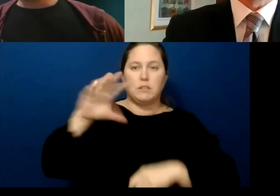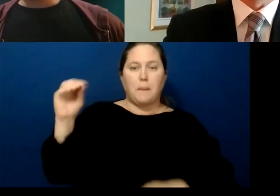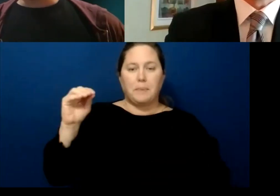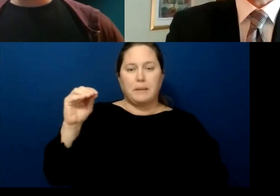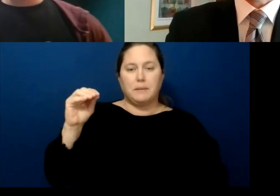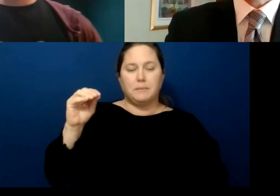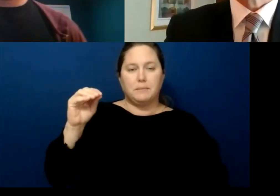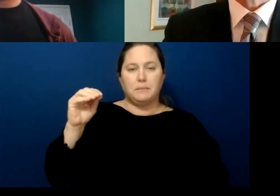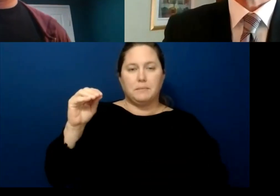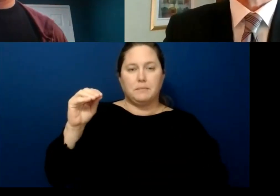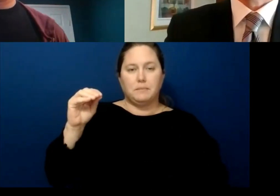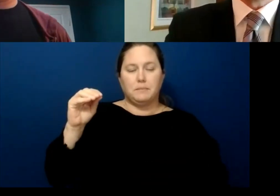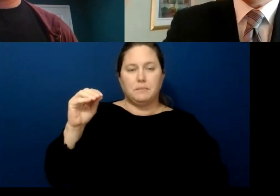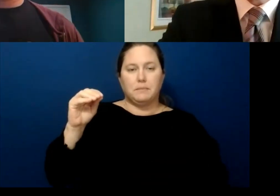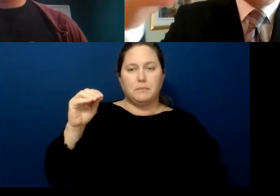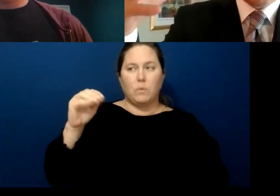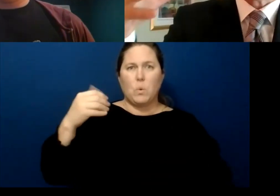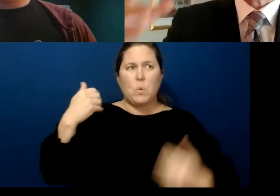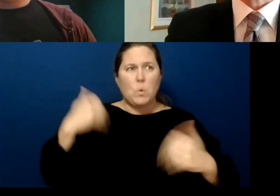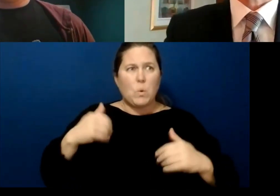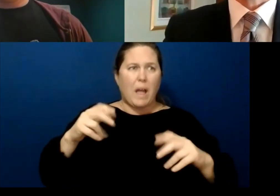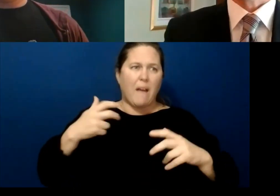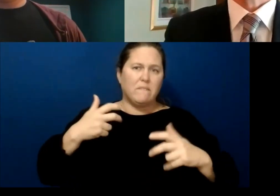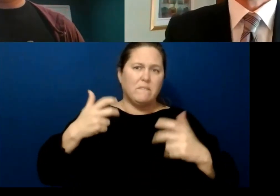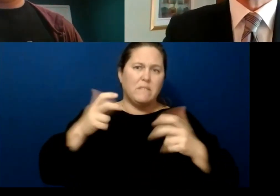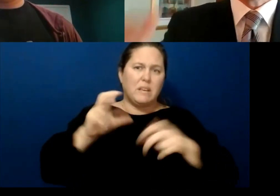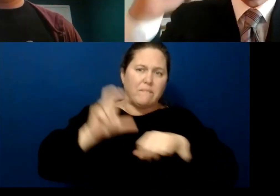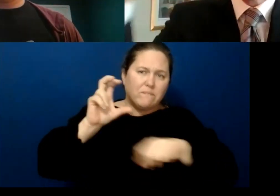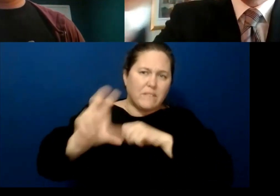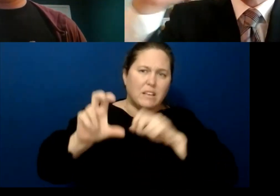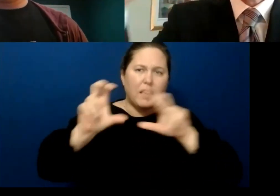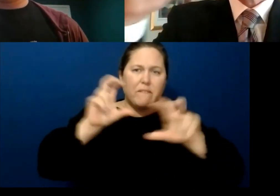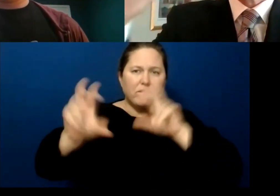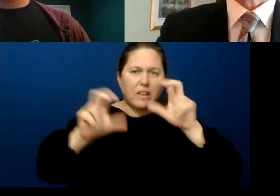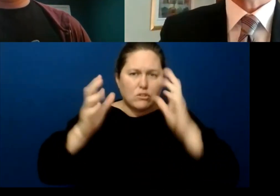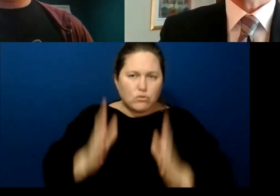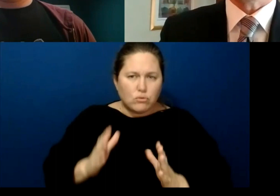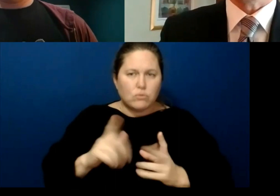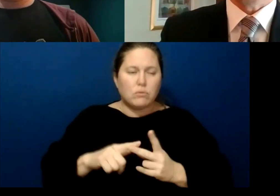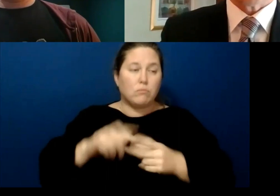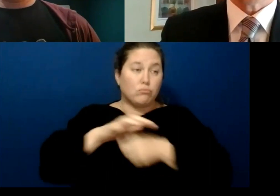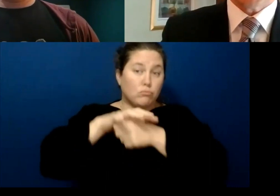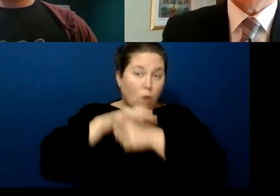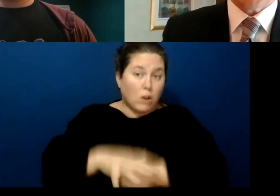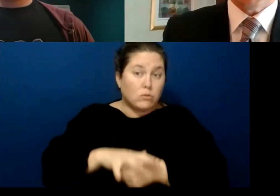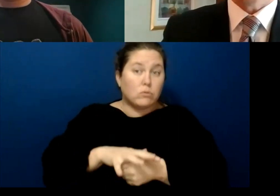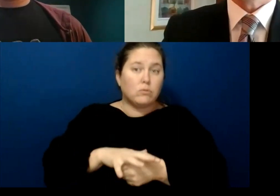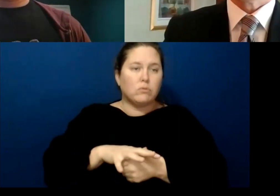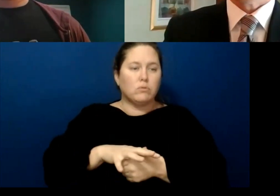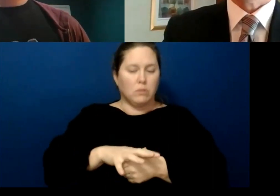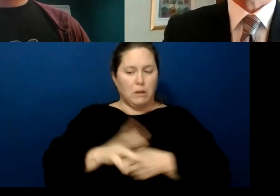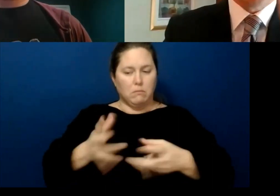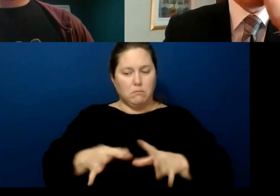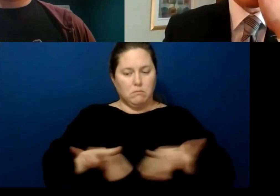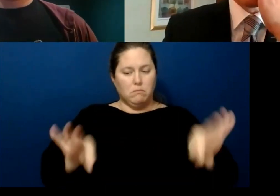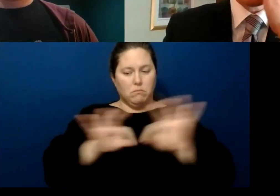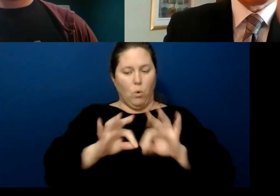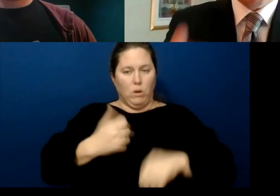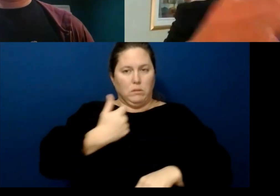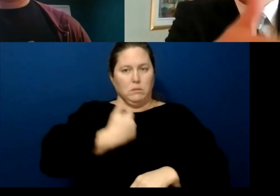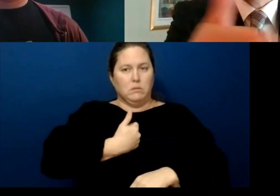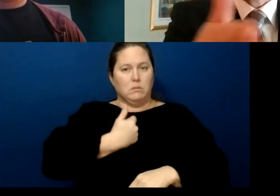of investors, you have a lot of pressures, you have to maintain a certain level of professionalism all the time.